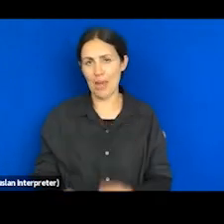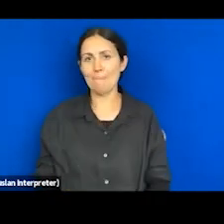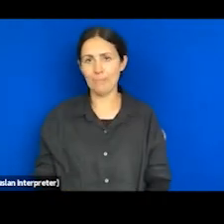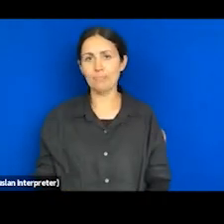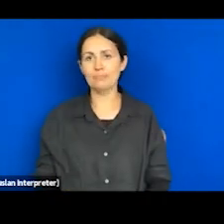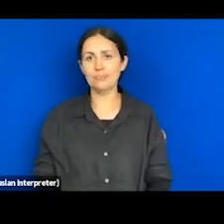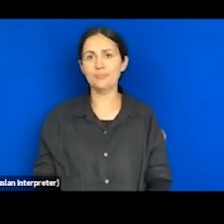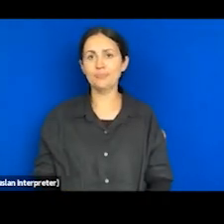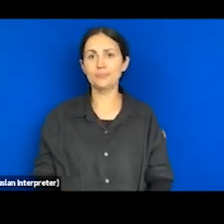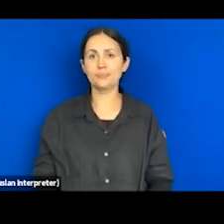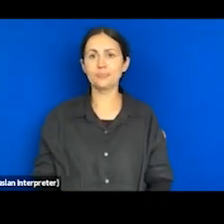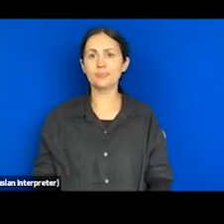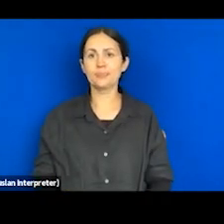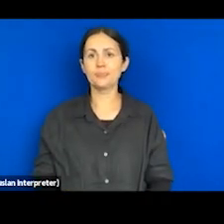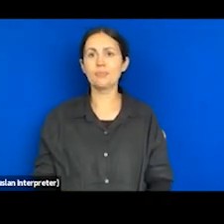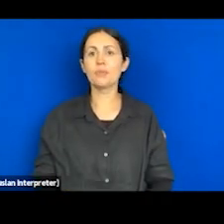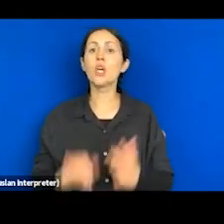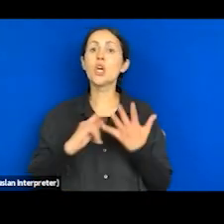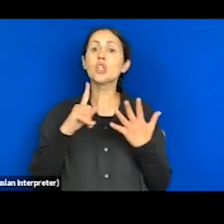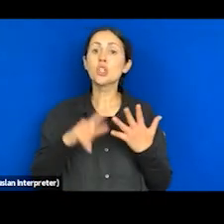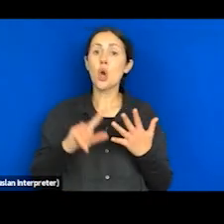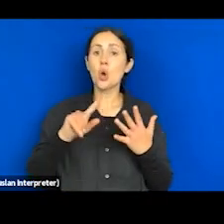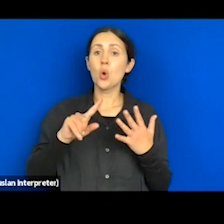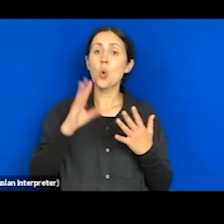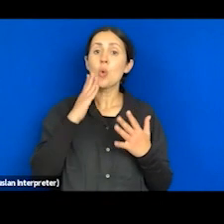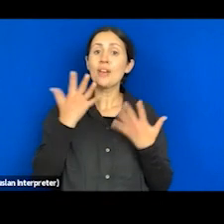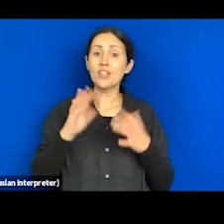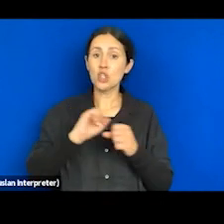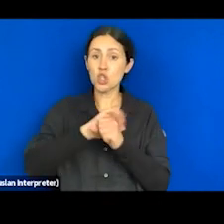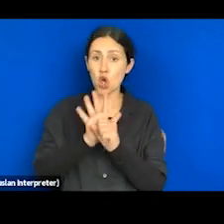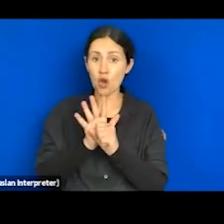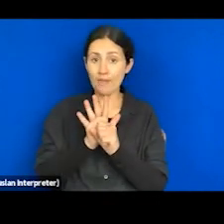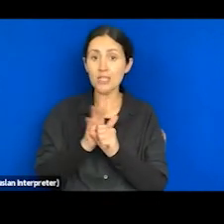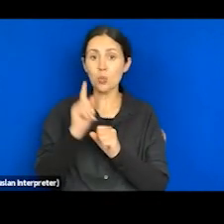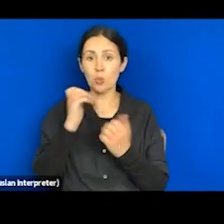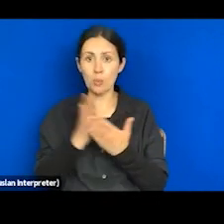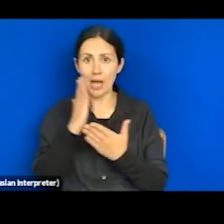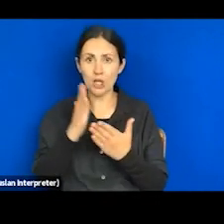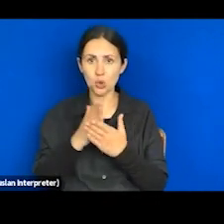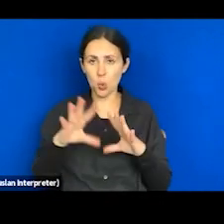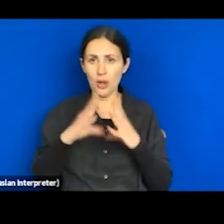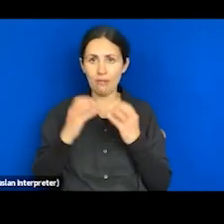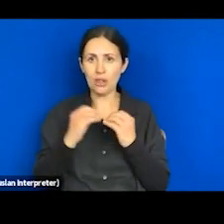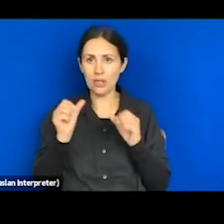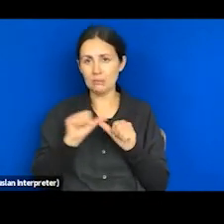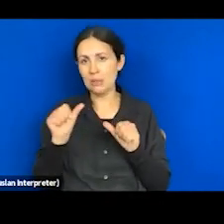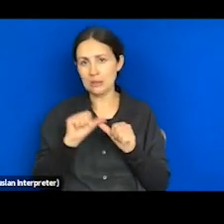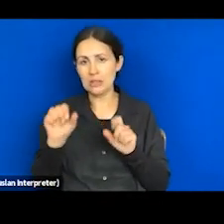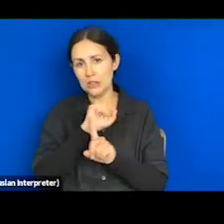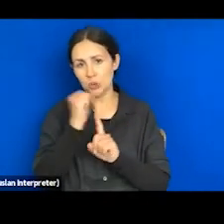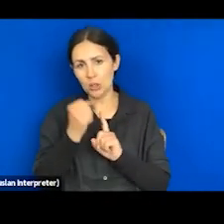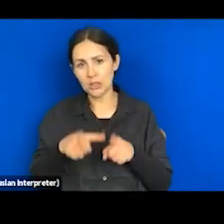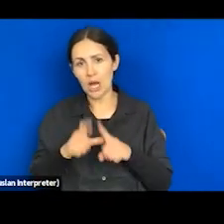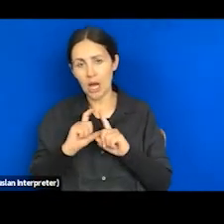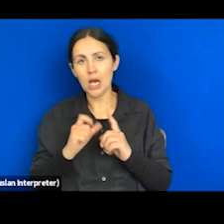our studies post-COVID. And so I think I just wanted to pause here with the implications for us while we wait to